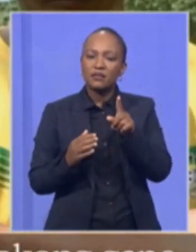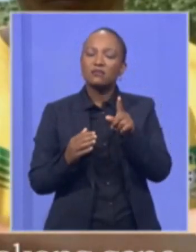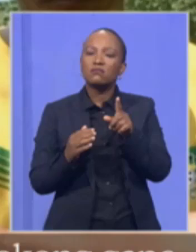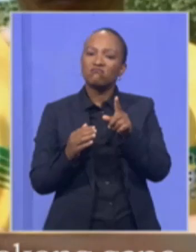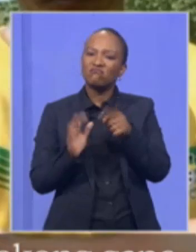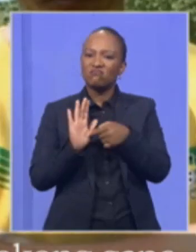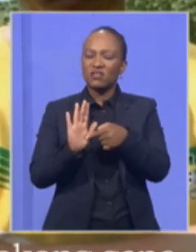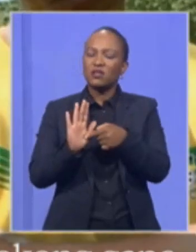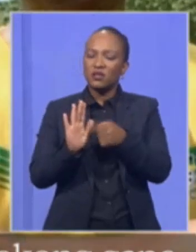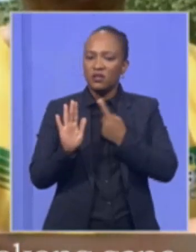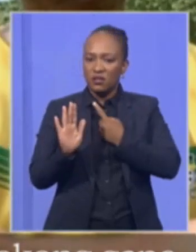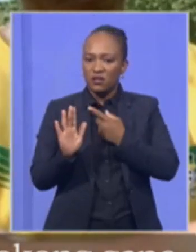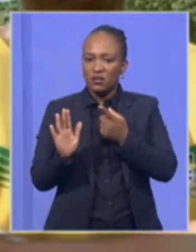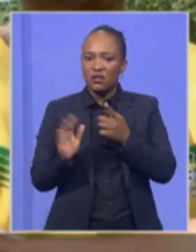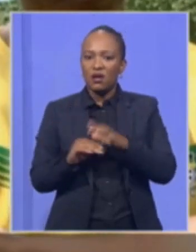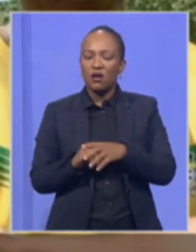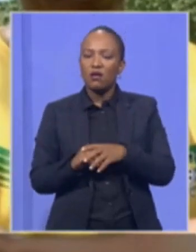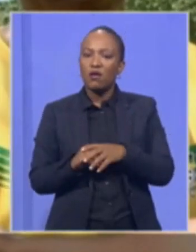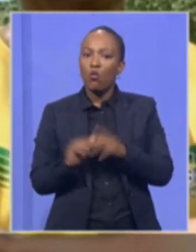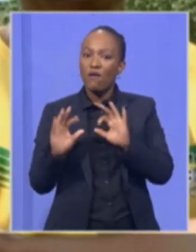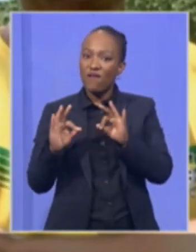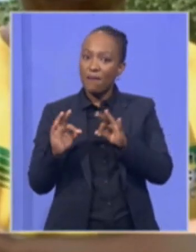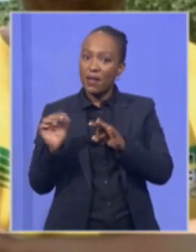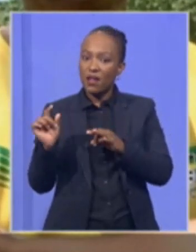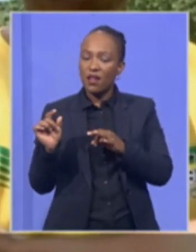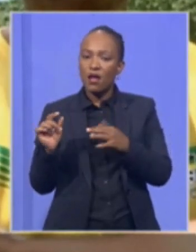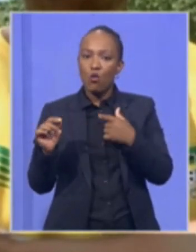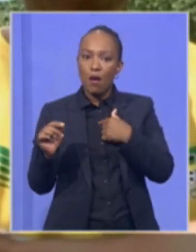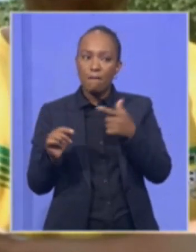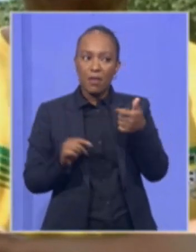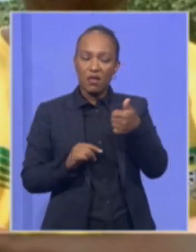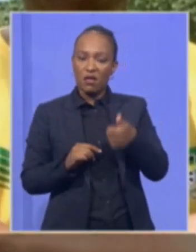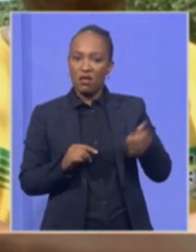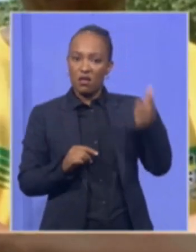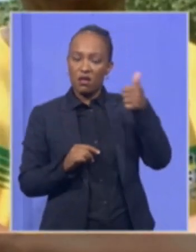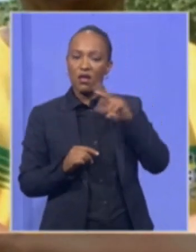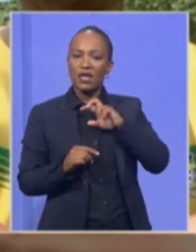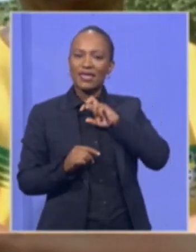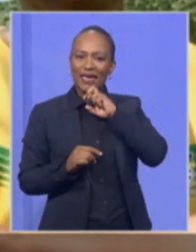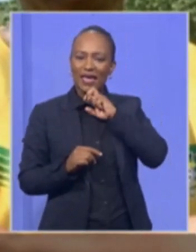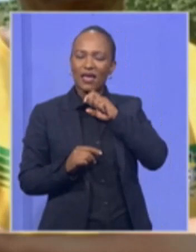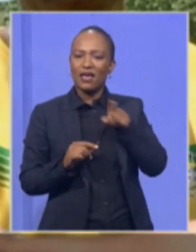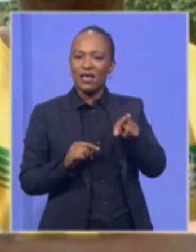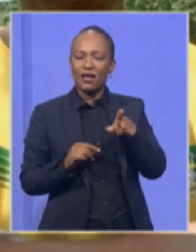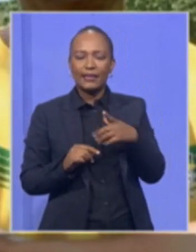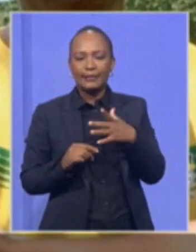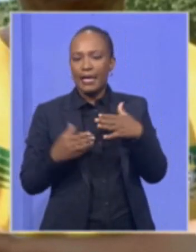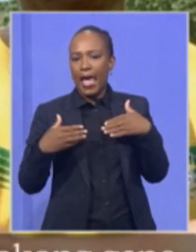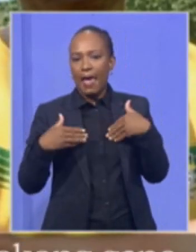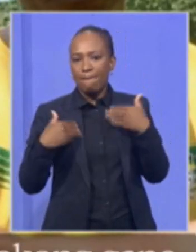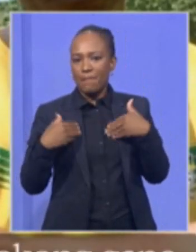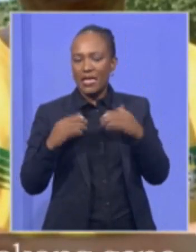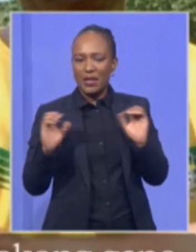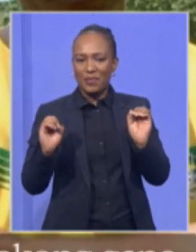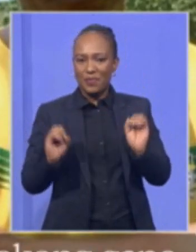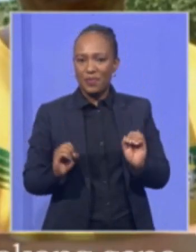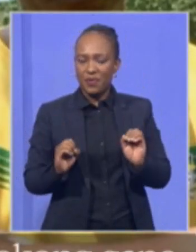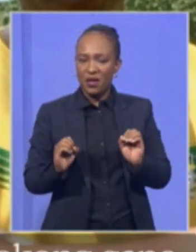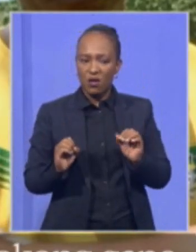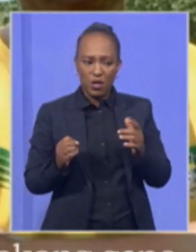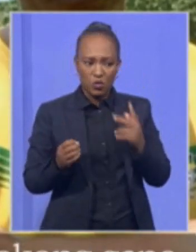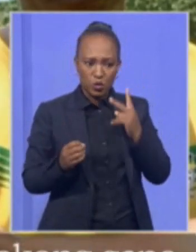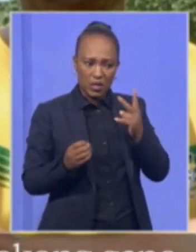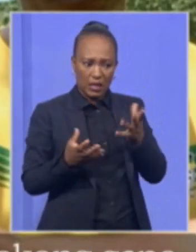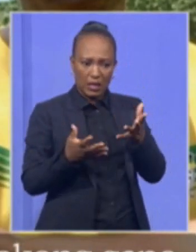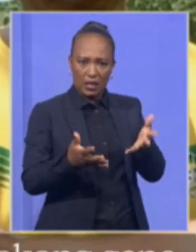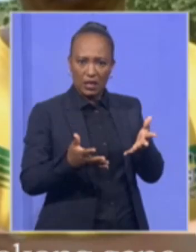isijabulisi lokundikela emathuneni. Pele ka ntona ya lefelo le ga se ka thabišwa ke ditiragalo tše ga re rate go bona se se diragala di